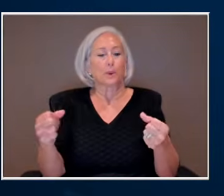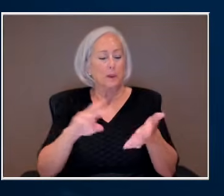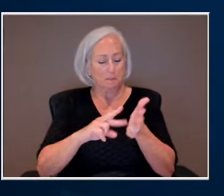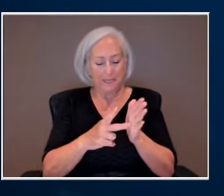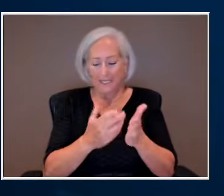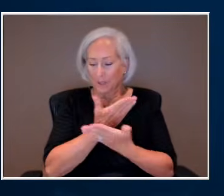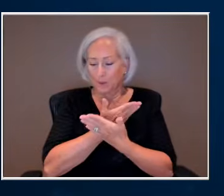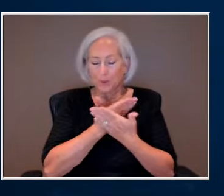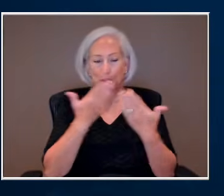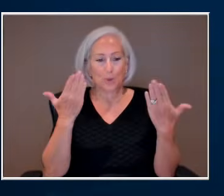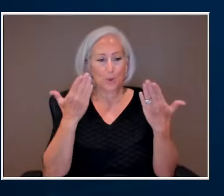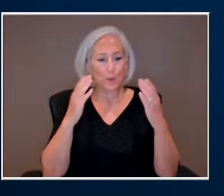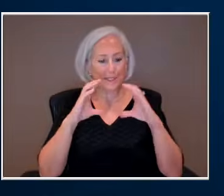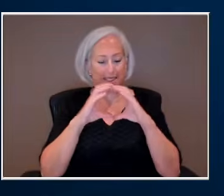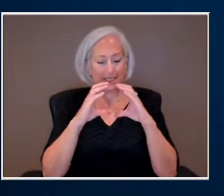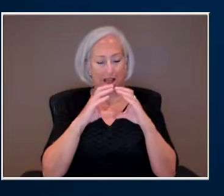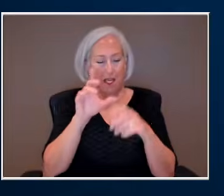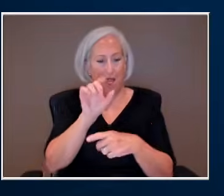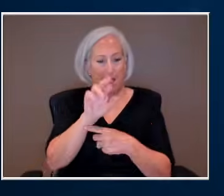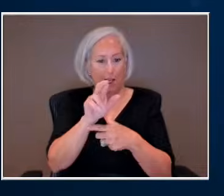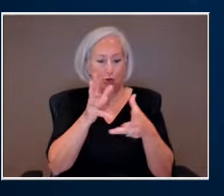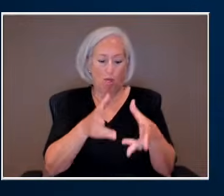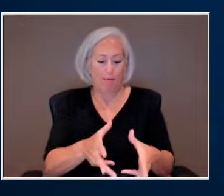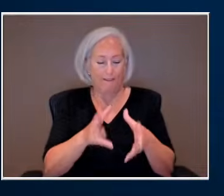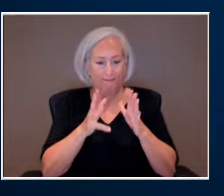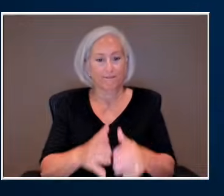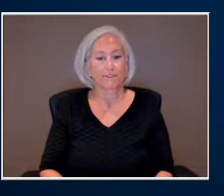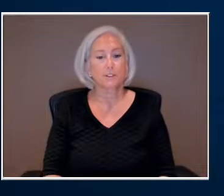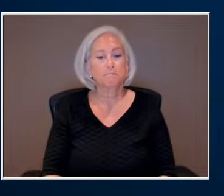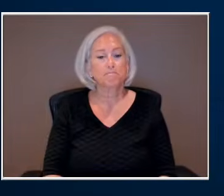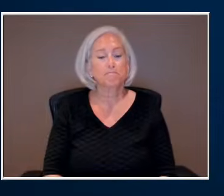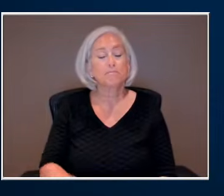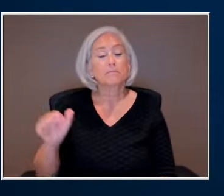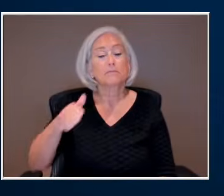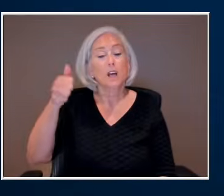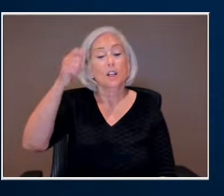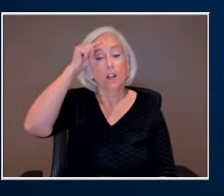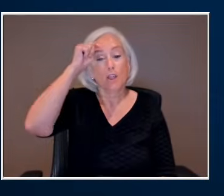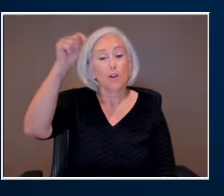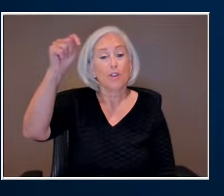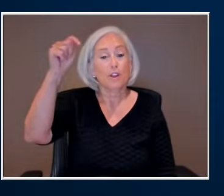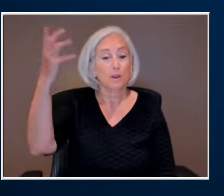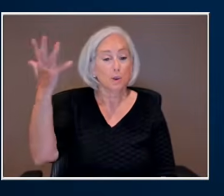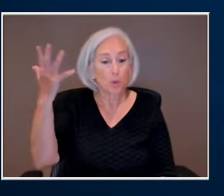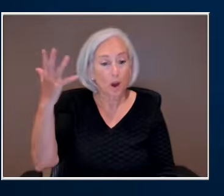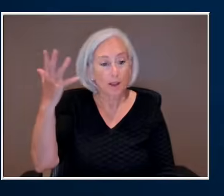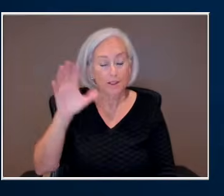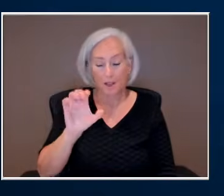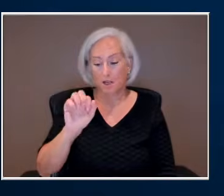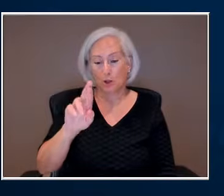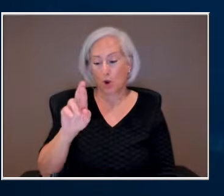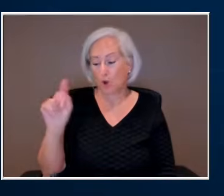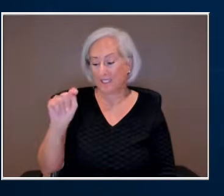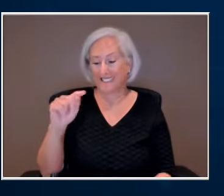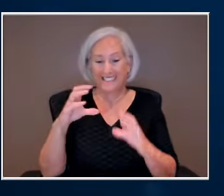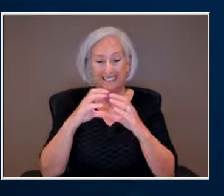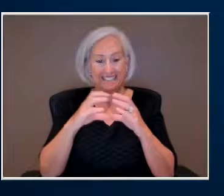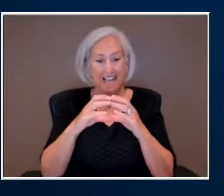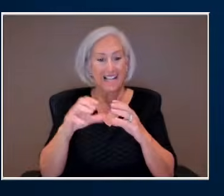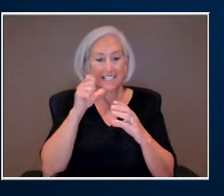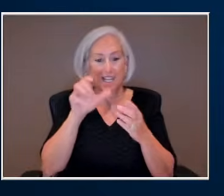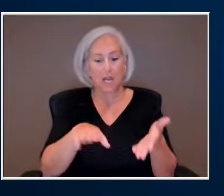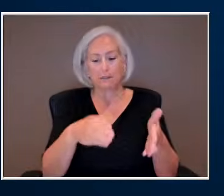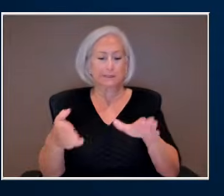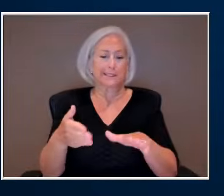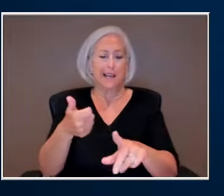major reasons that believe to actually help out. Another theory is that the CAR-T cell doesn't die by itself like it's a one-time treatment and dies. There's also